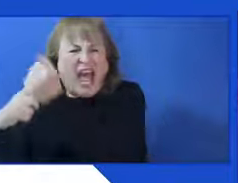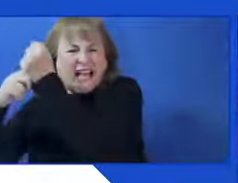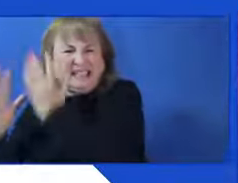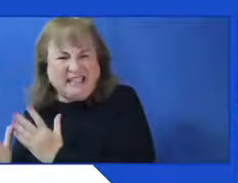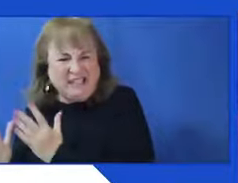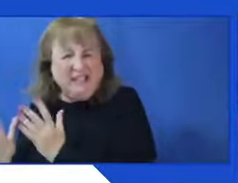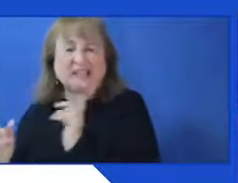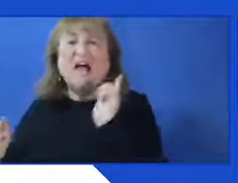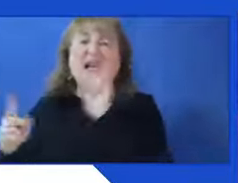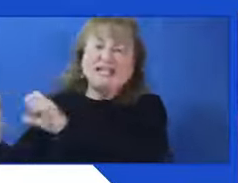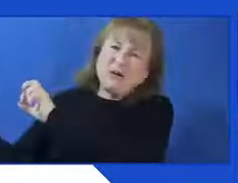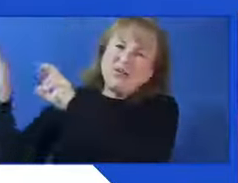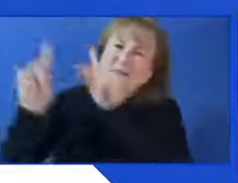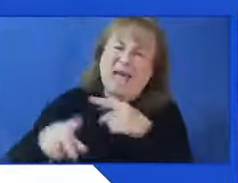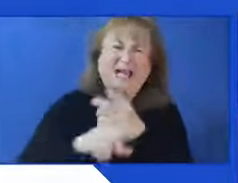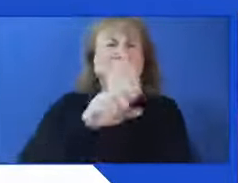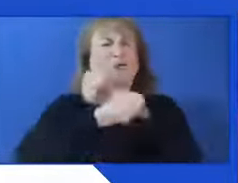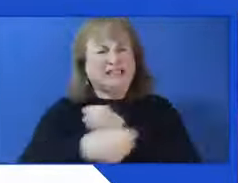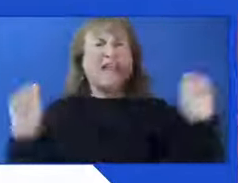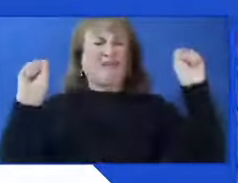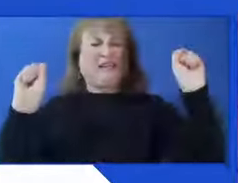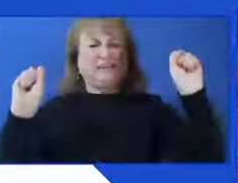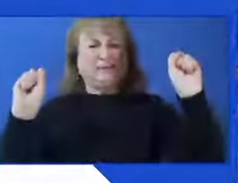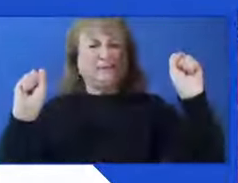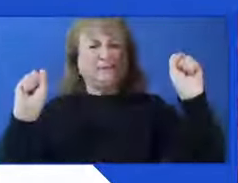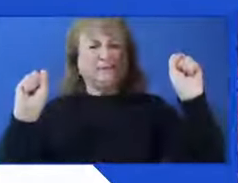they return to safety.